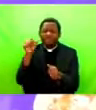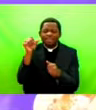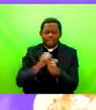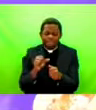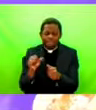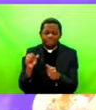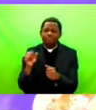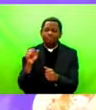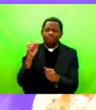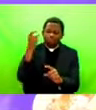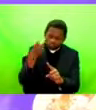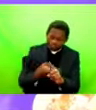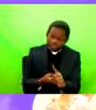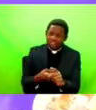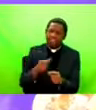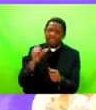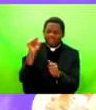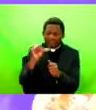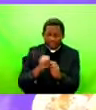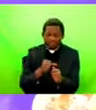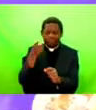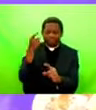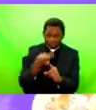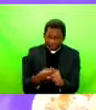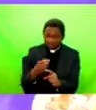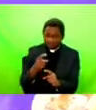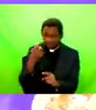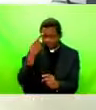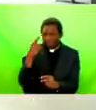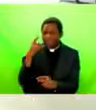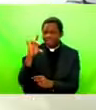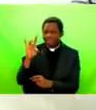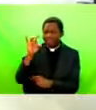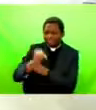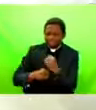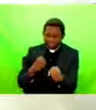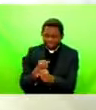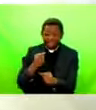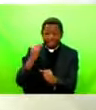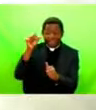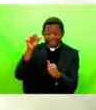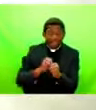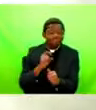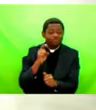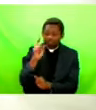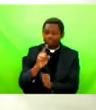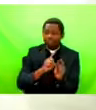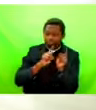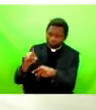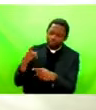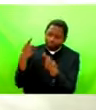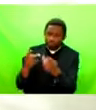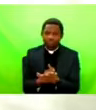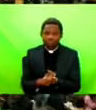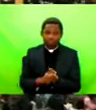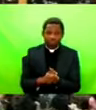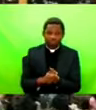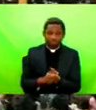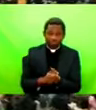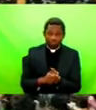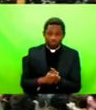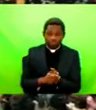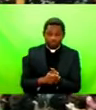Once every week. And I can't forget it. Every week he will be there. When I have not seen anybody, I